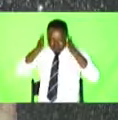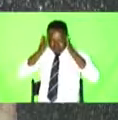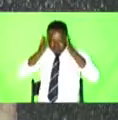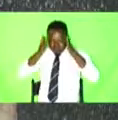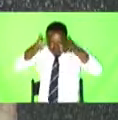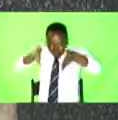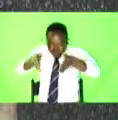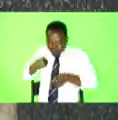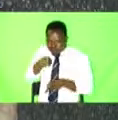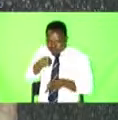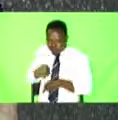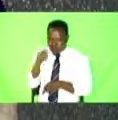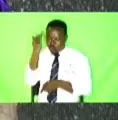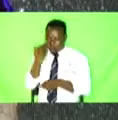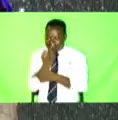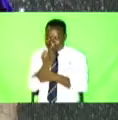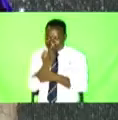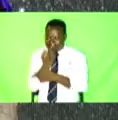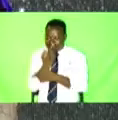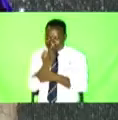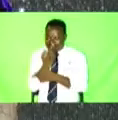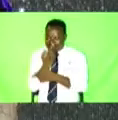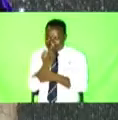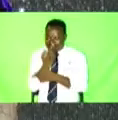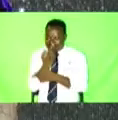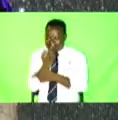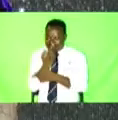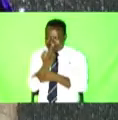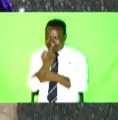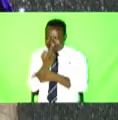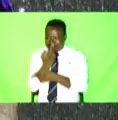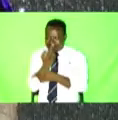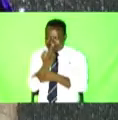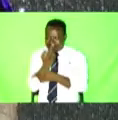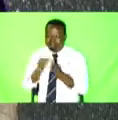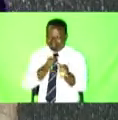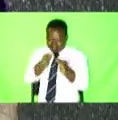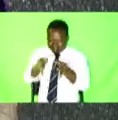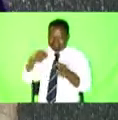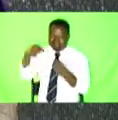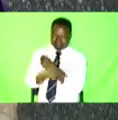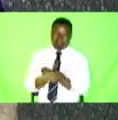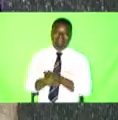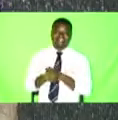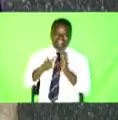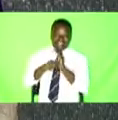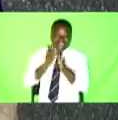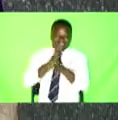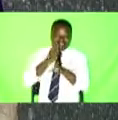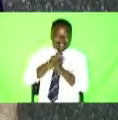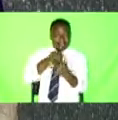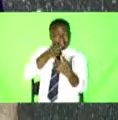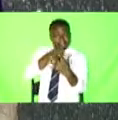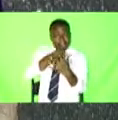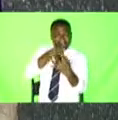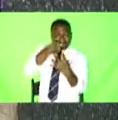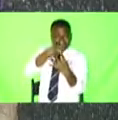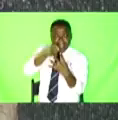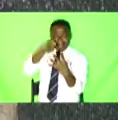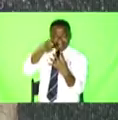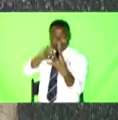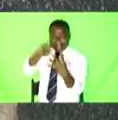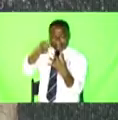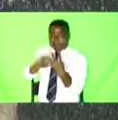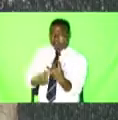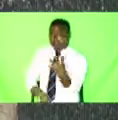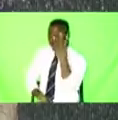the redemption story ought to be told. And I'll offer four ways this gospel of the